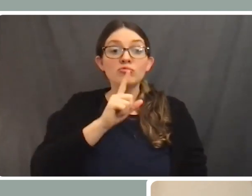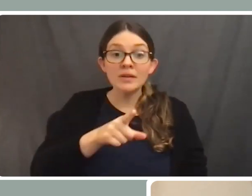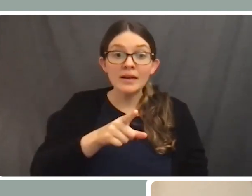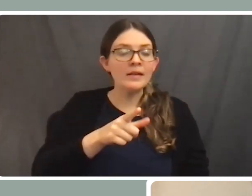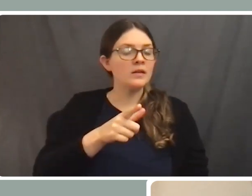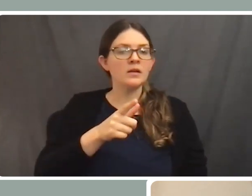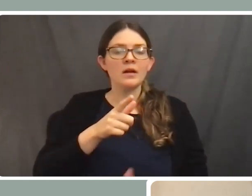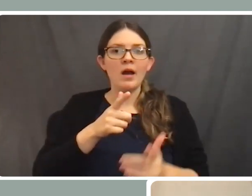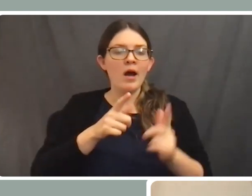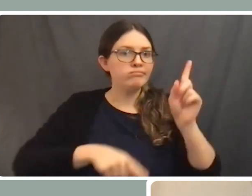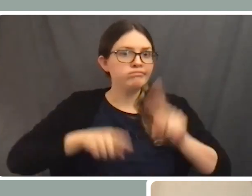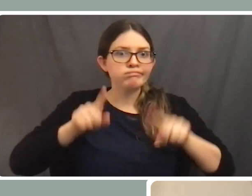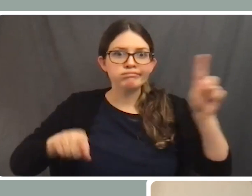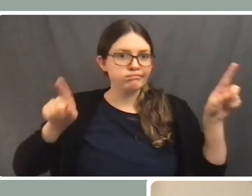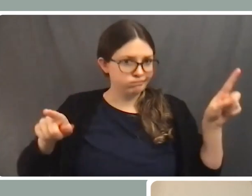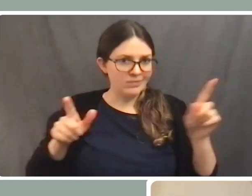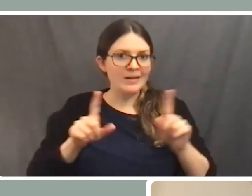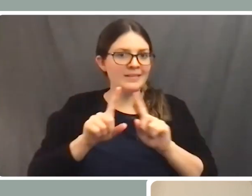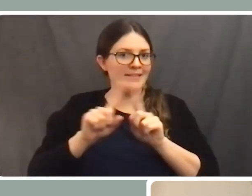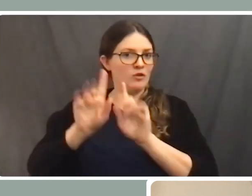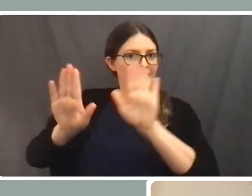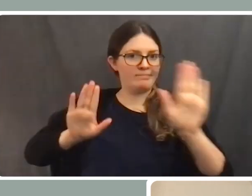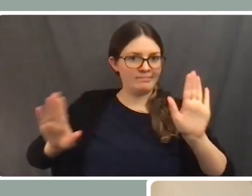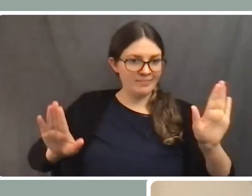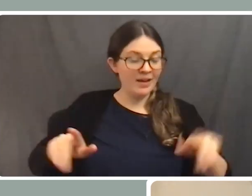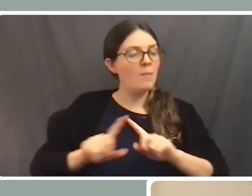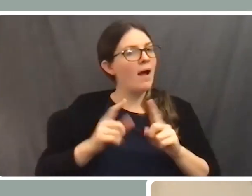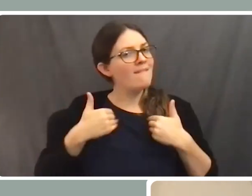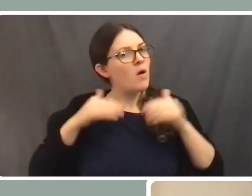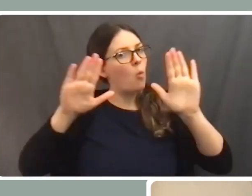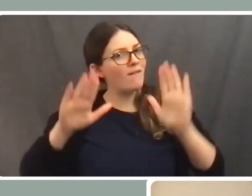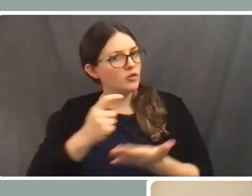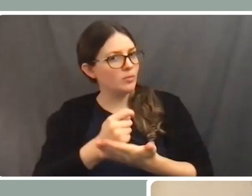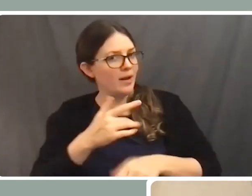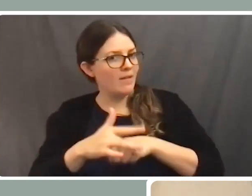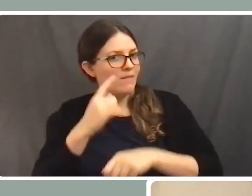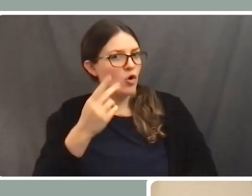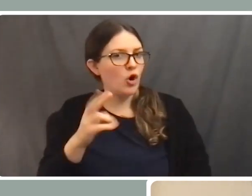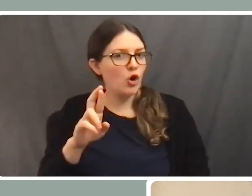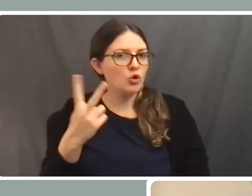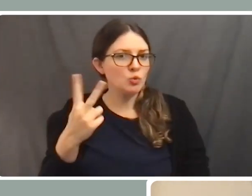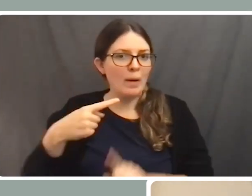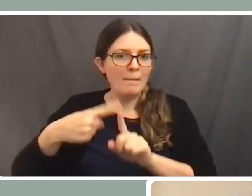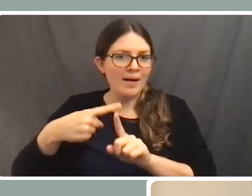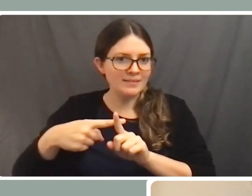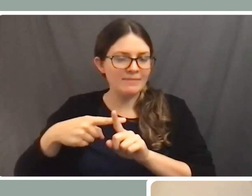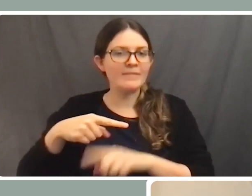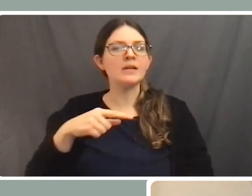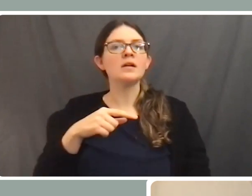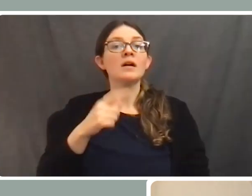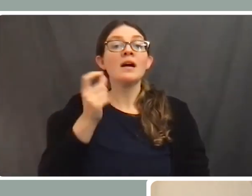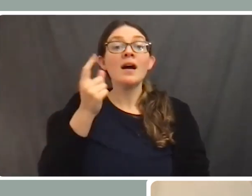have such excellent treatments for HER2 positive breast cancer. It is not personally the area of breast cancer I am most interested